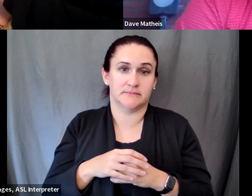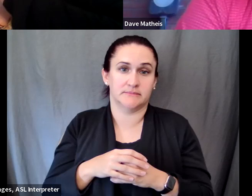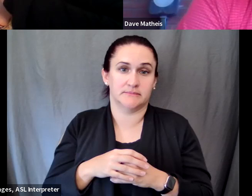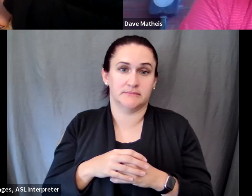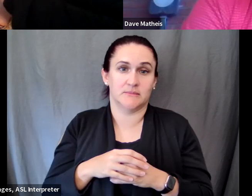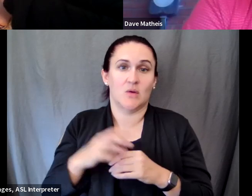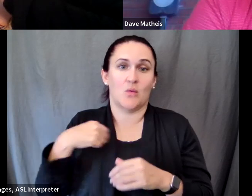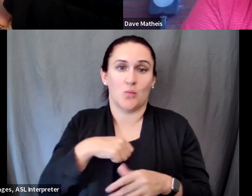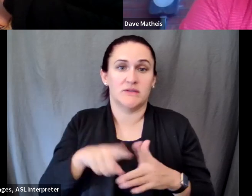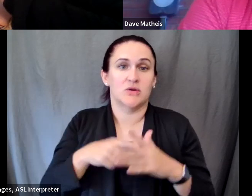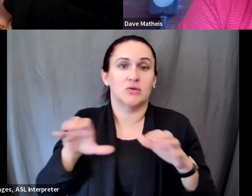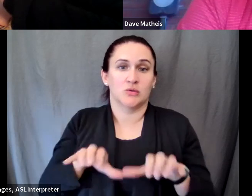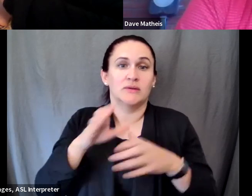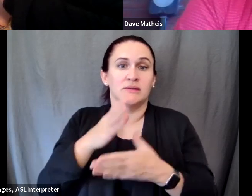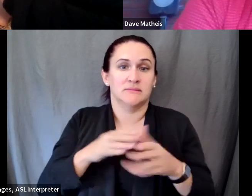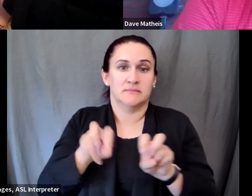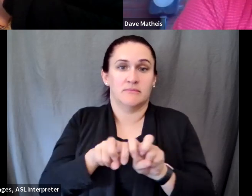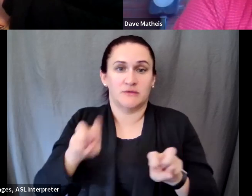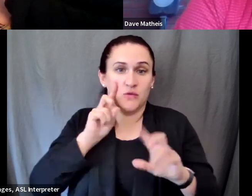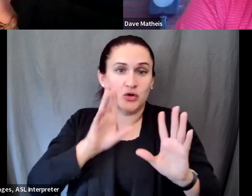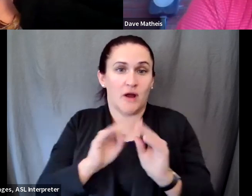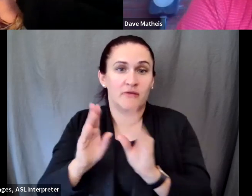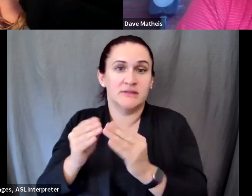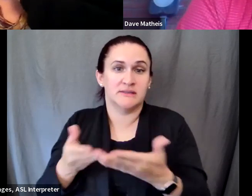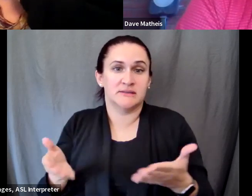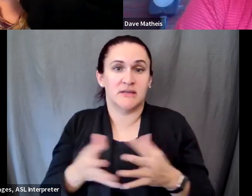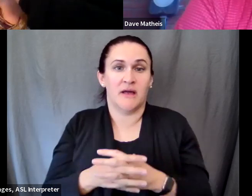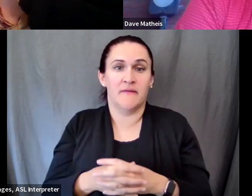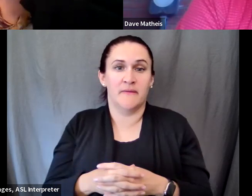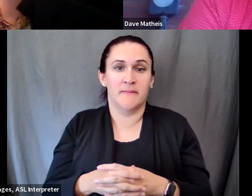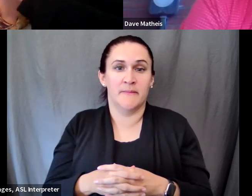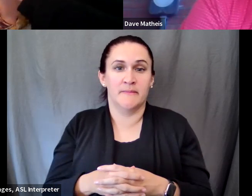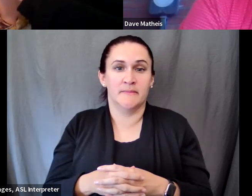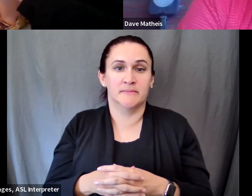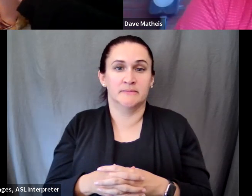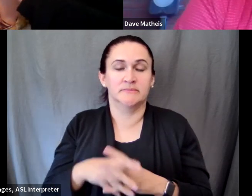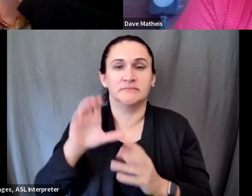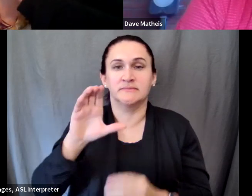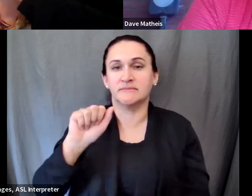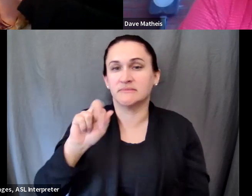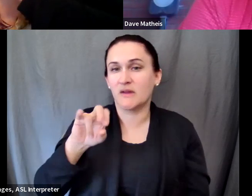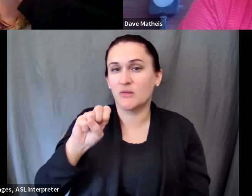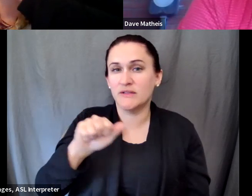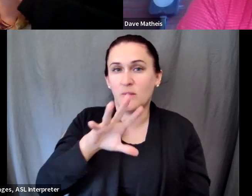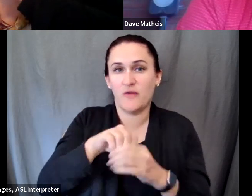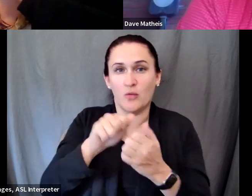some panels at conferences and stuff and things. Carissa was part of that, and a few other